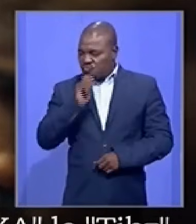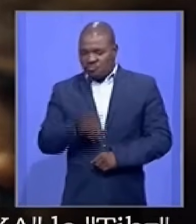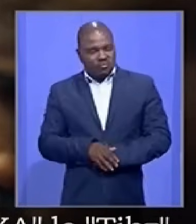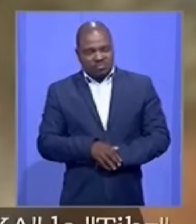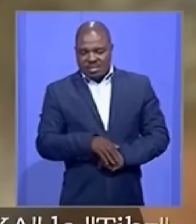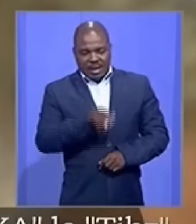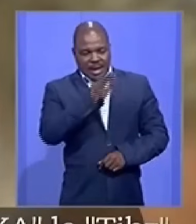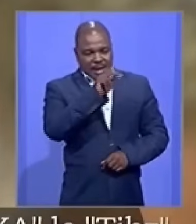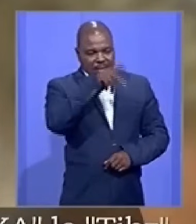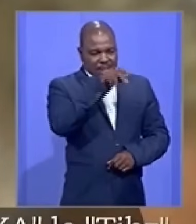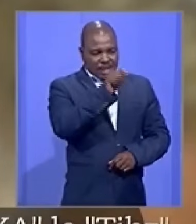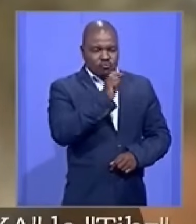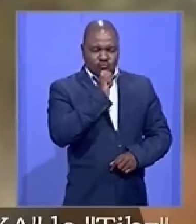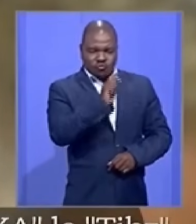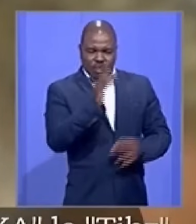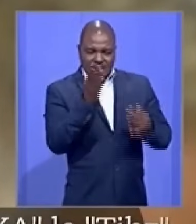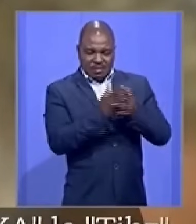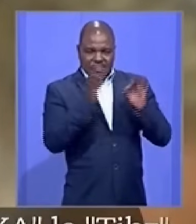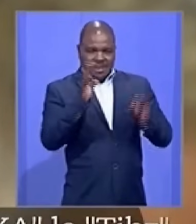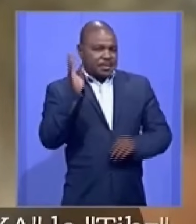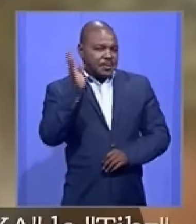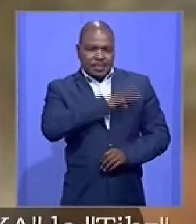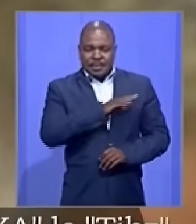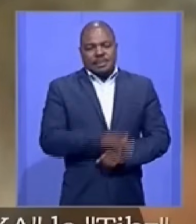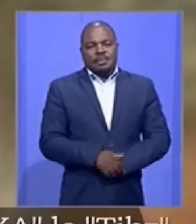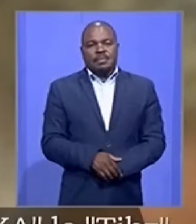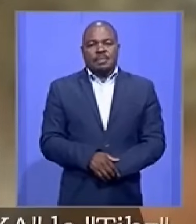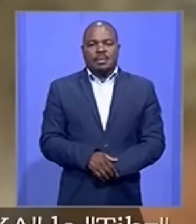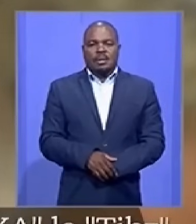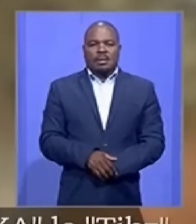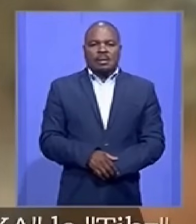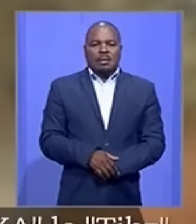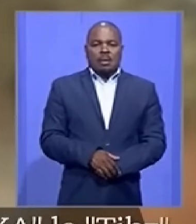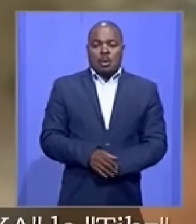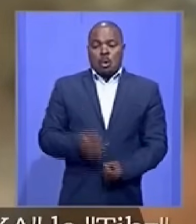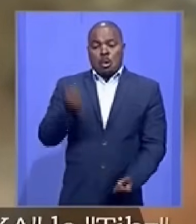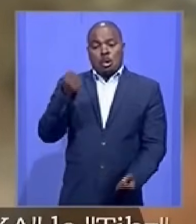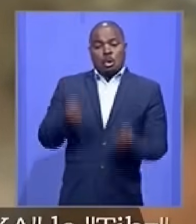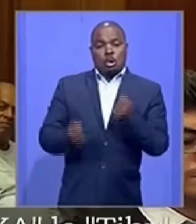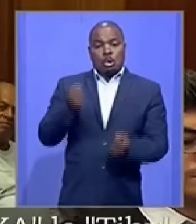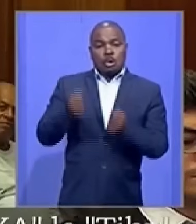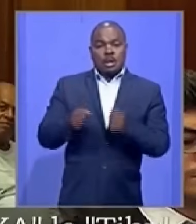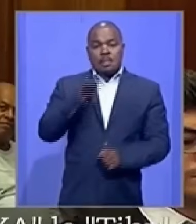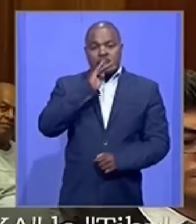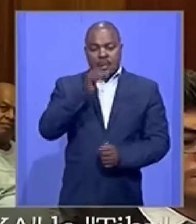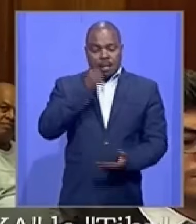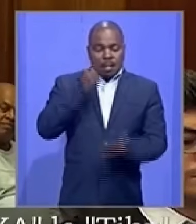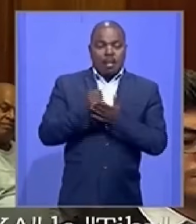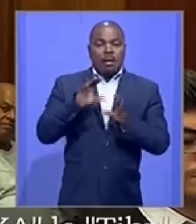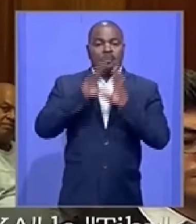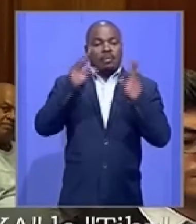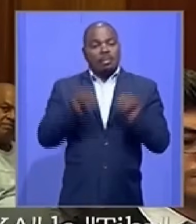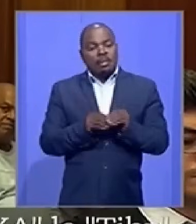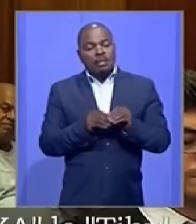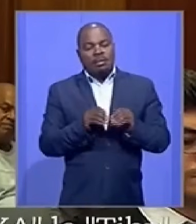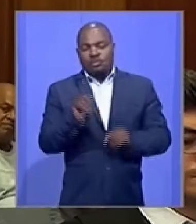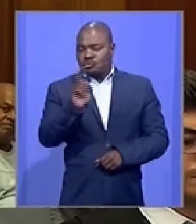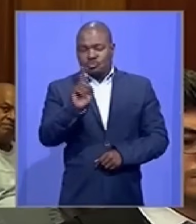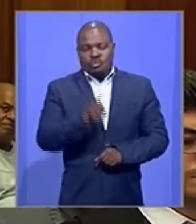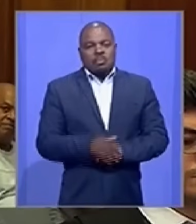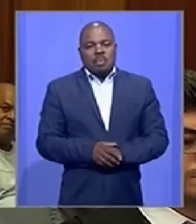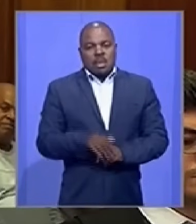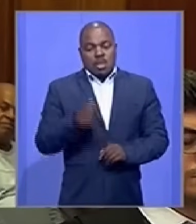ho dikgopolo taba ho ena le mabaka a utlwahalang. It's not the function of this court to simply rubber stamp that which the state desires, and in fact the law